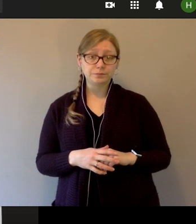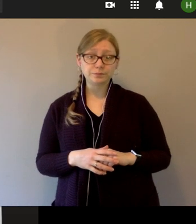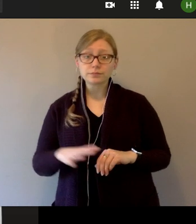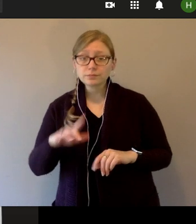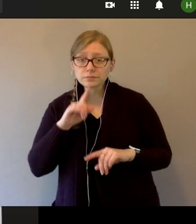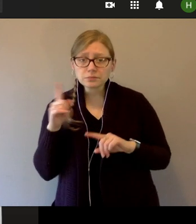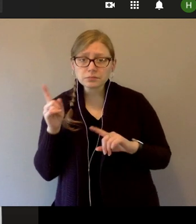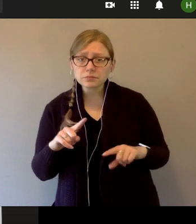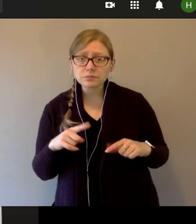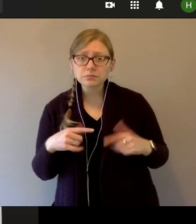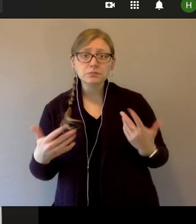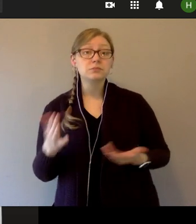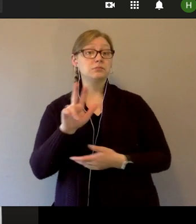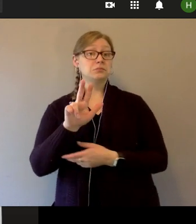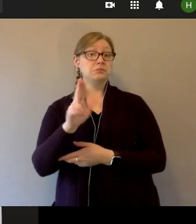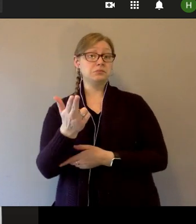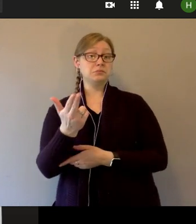be